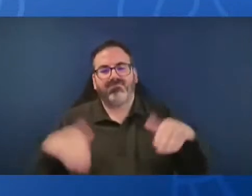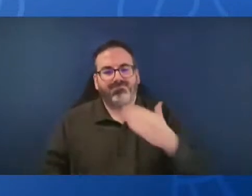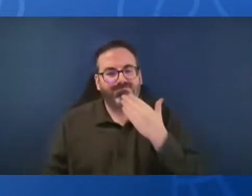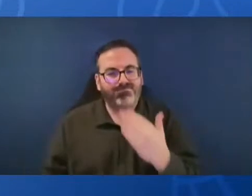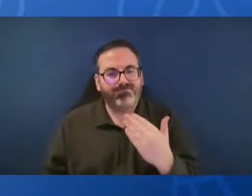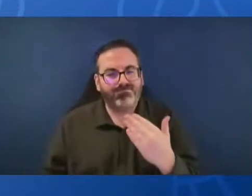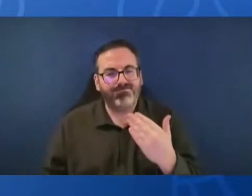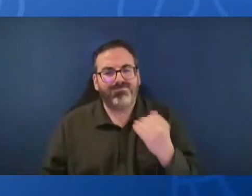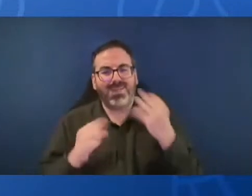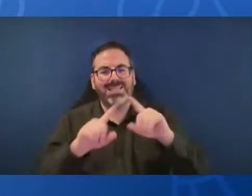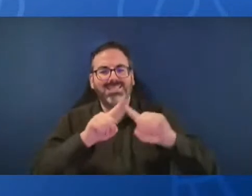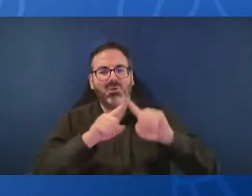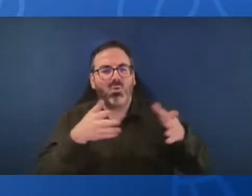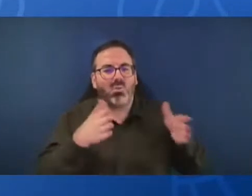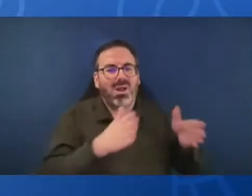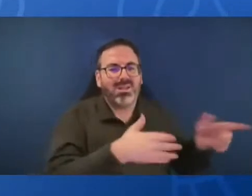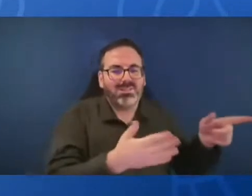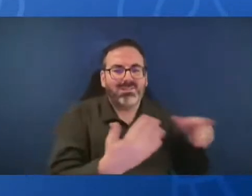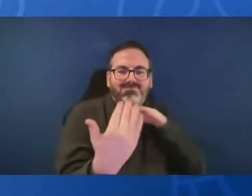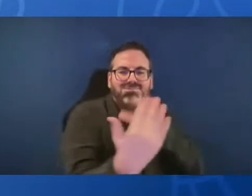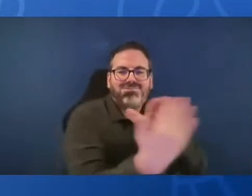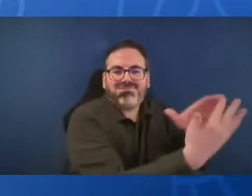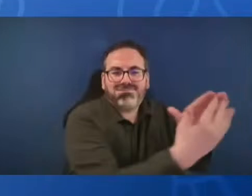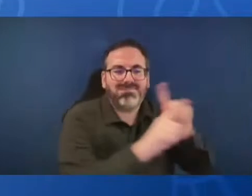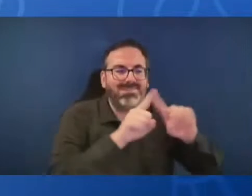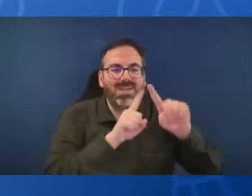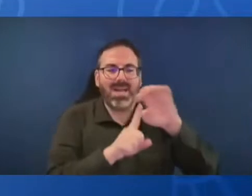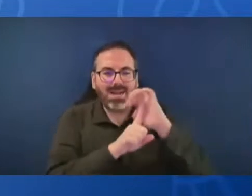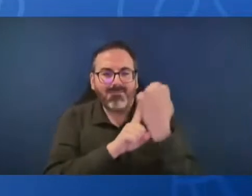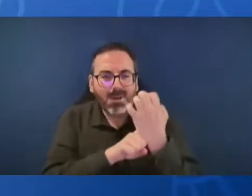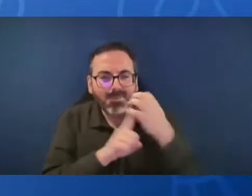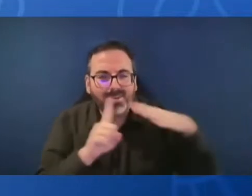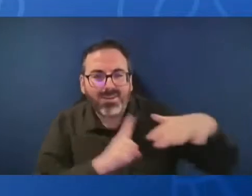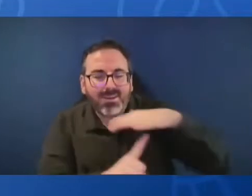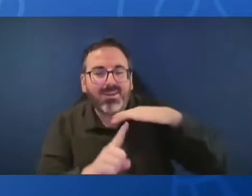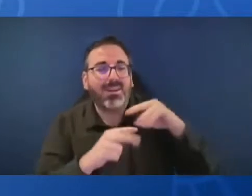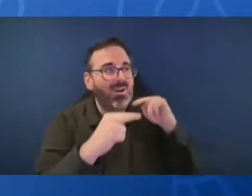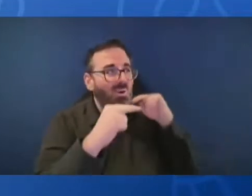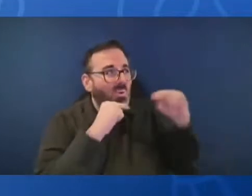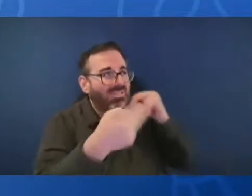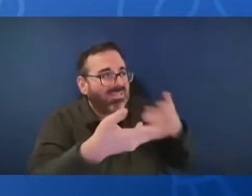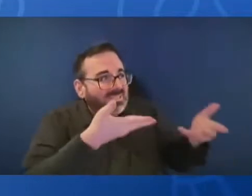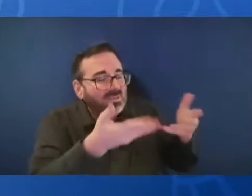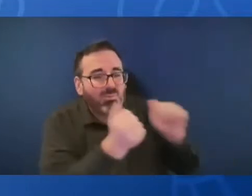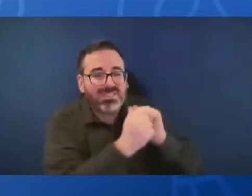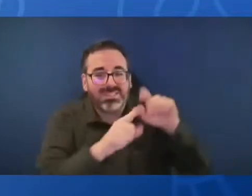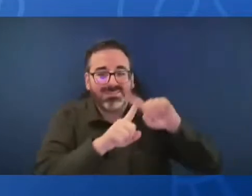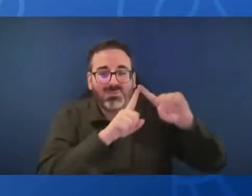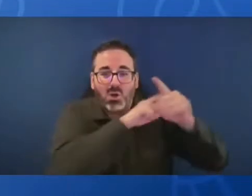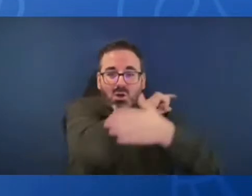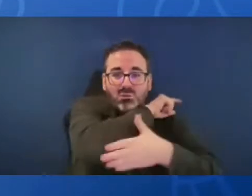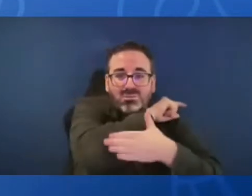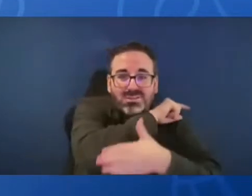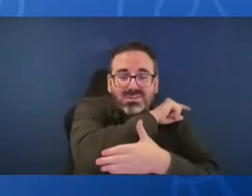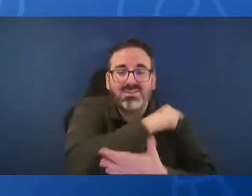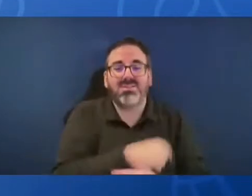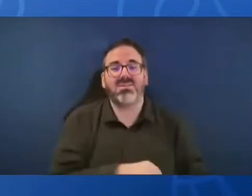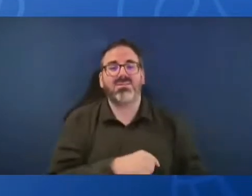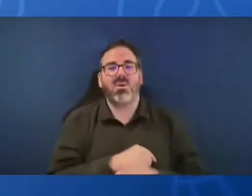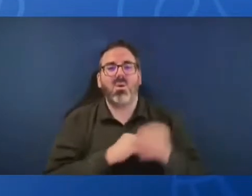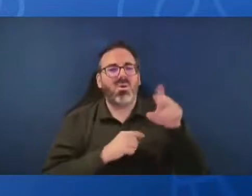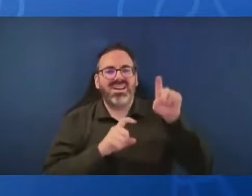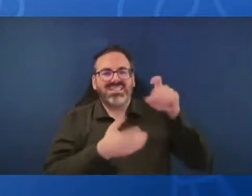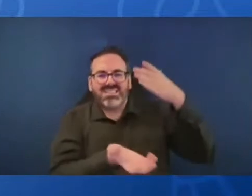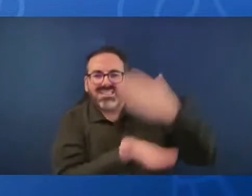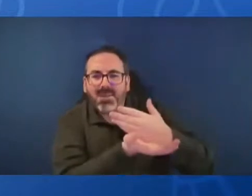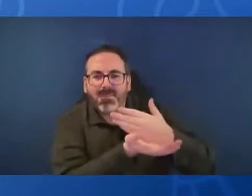negotiations between countries attempting to stop war, a ministers' meeting where they're